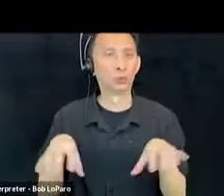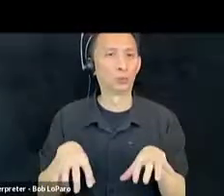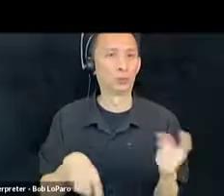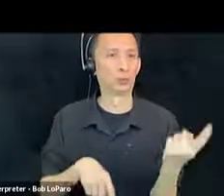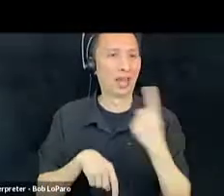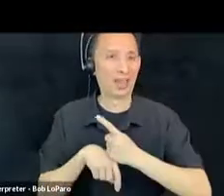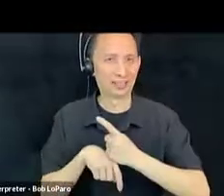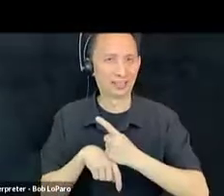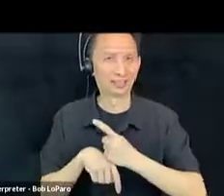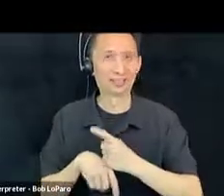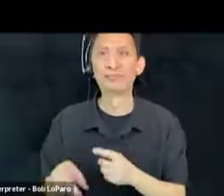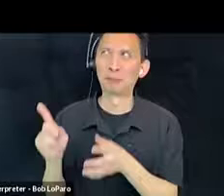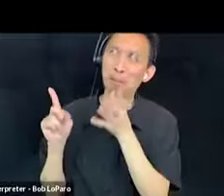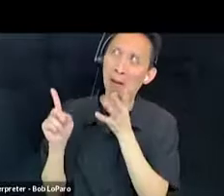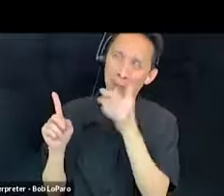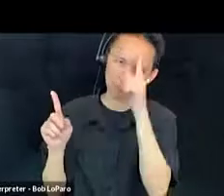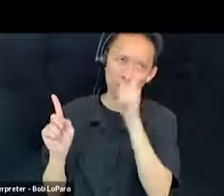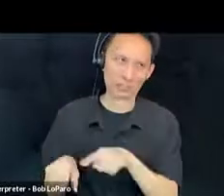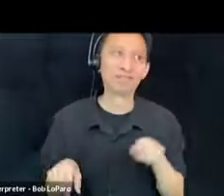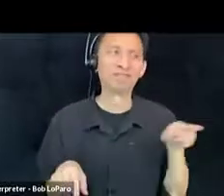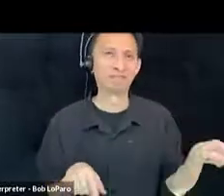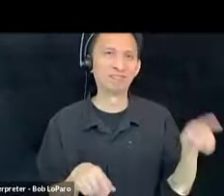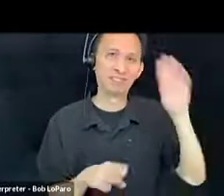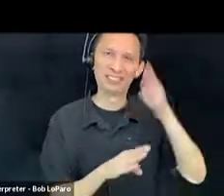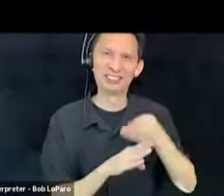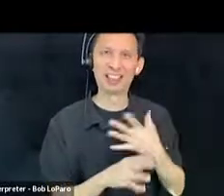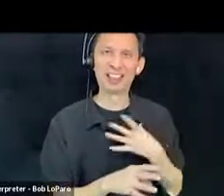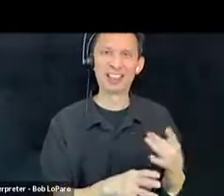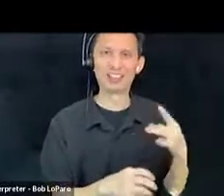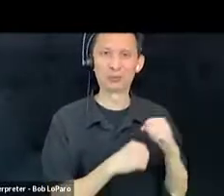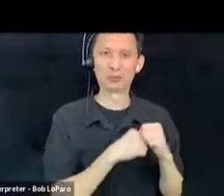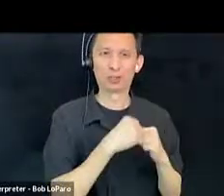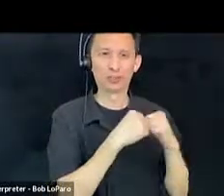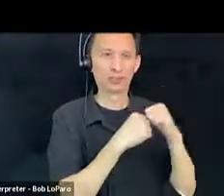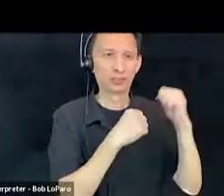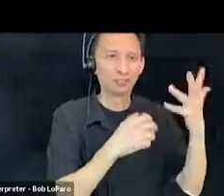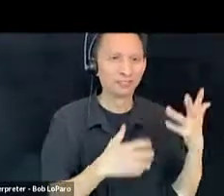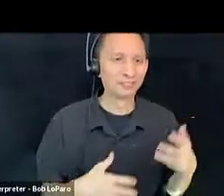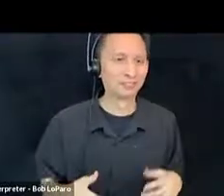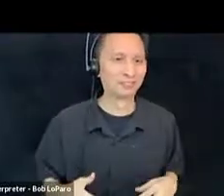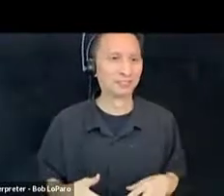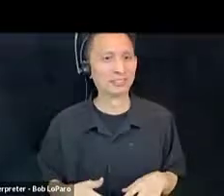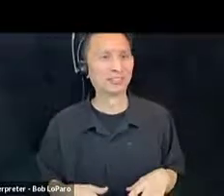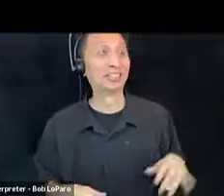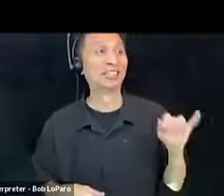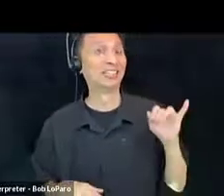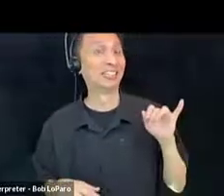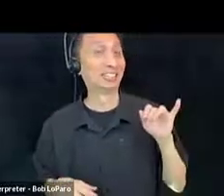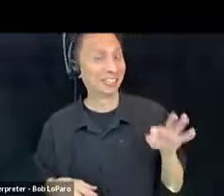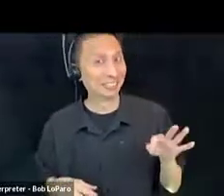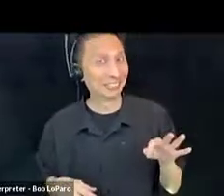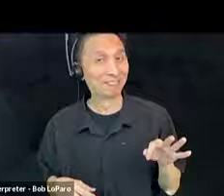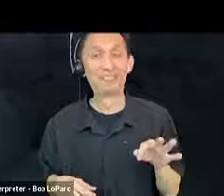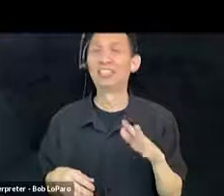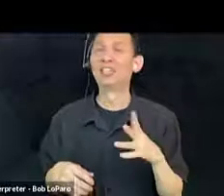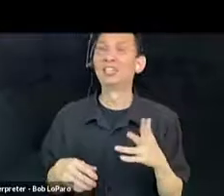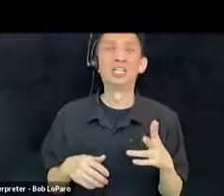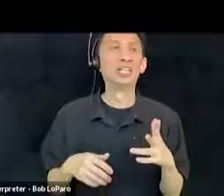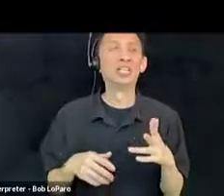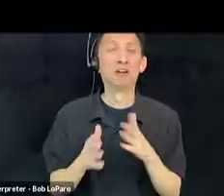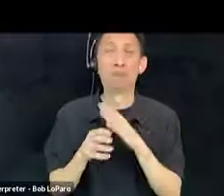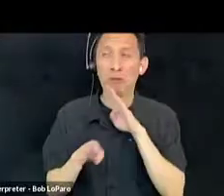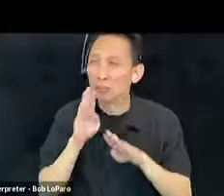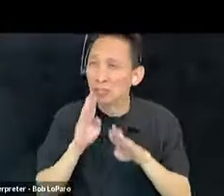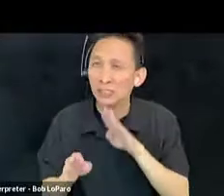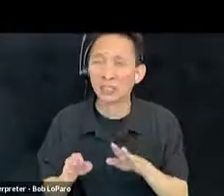and in the past has engaged and occasionally will engage in self-interest behaviors, um, especially when the expectations aren't clear or there's frustration.